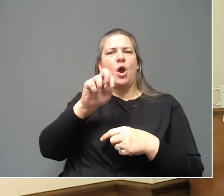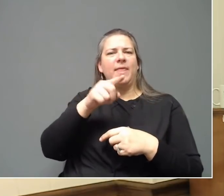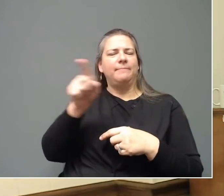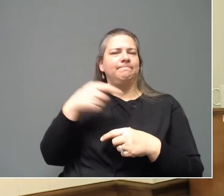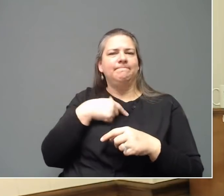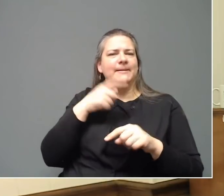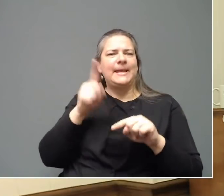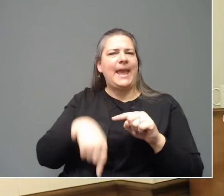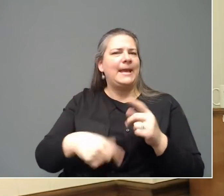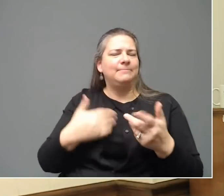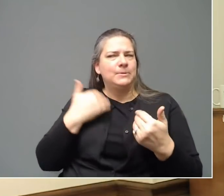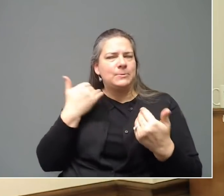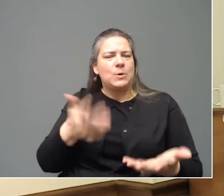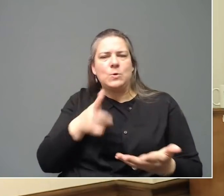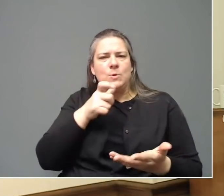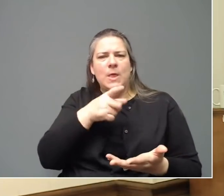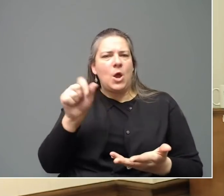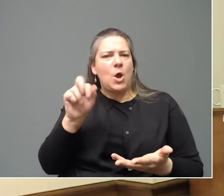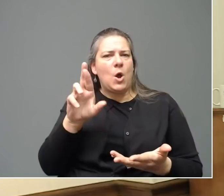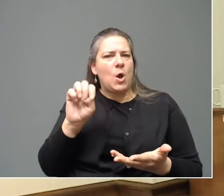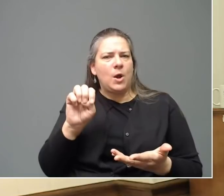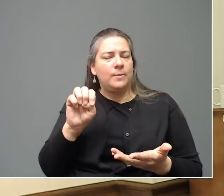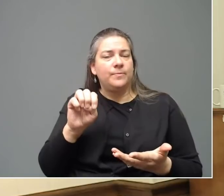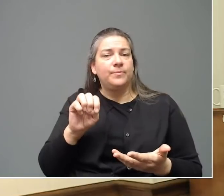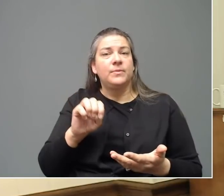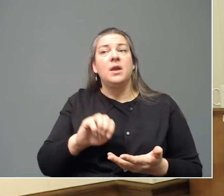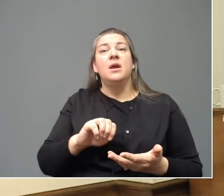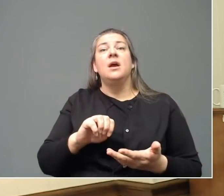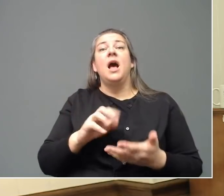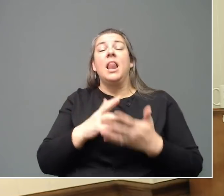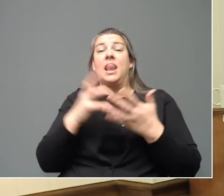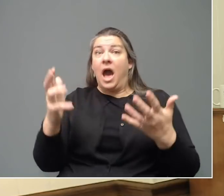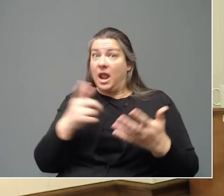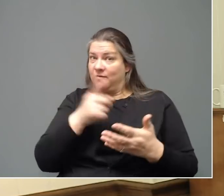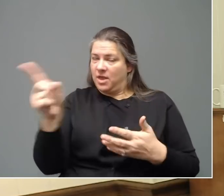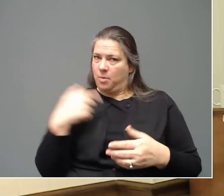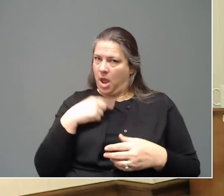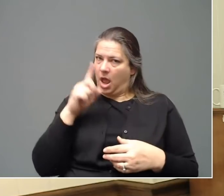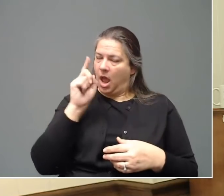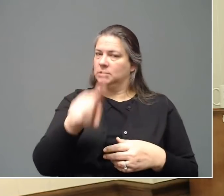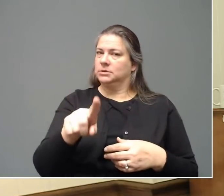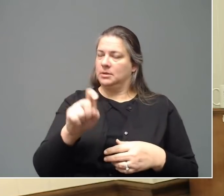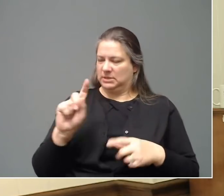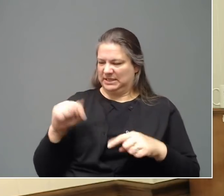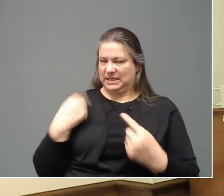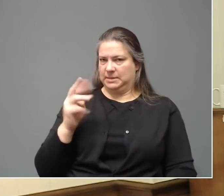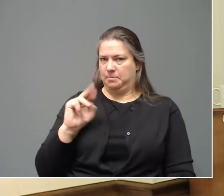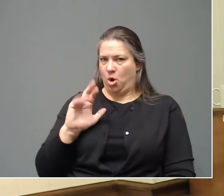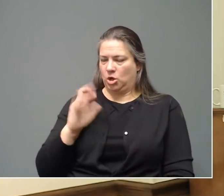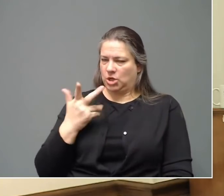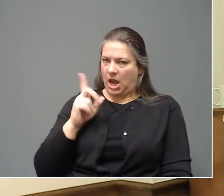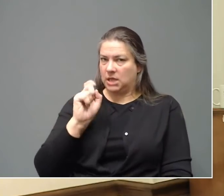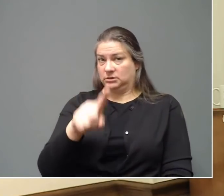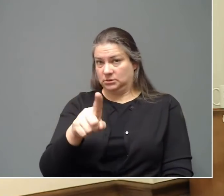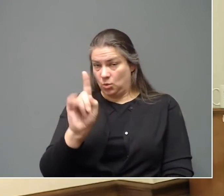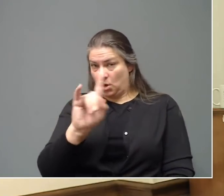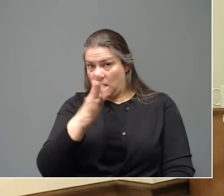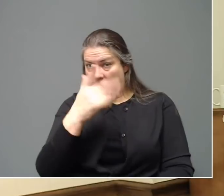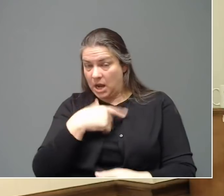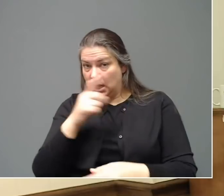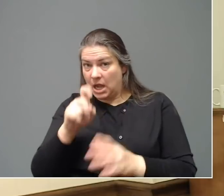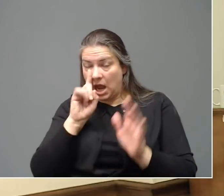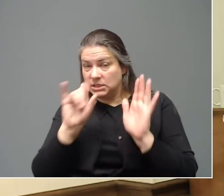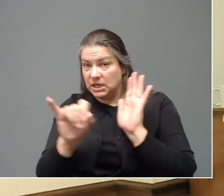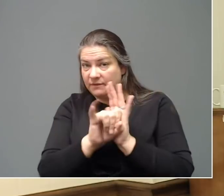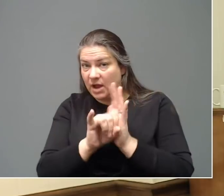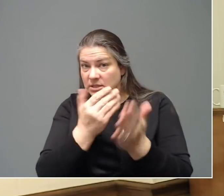those are ones that we have been asking for ID documents since March, April, or May. So at this point, if we don't have